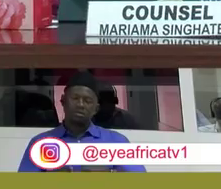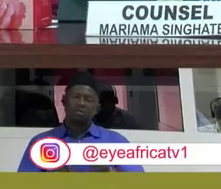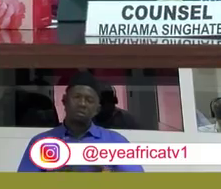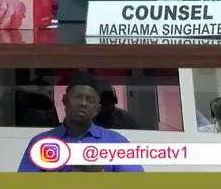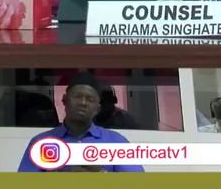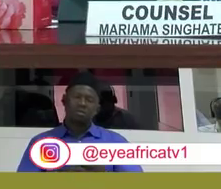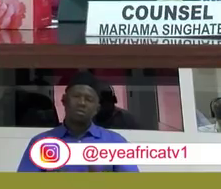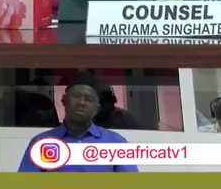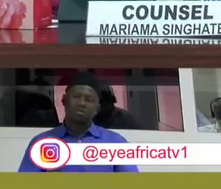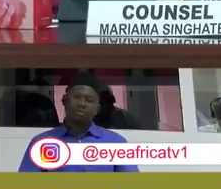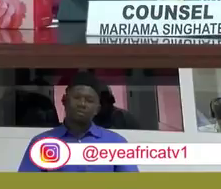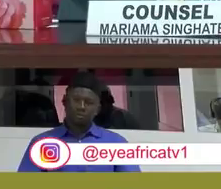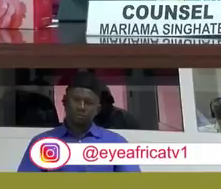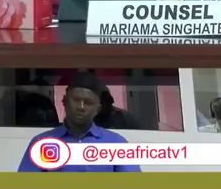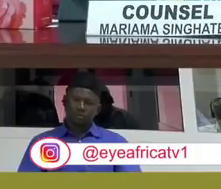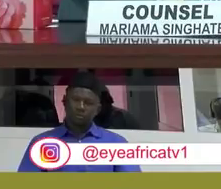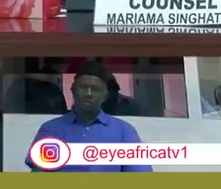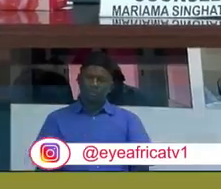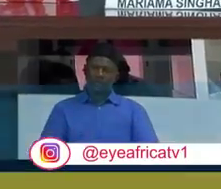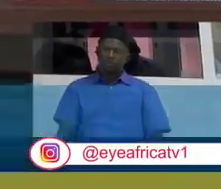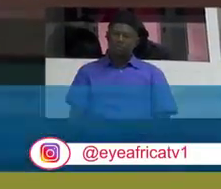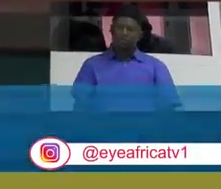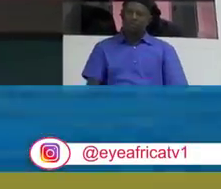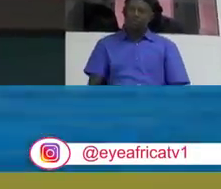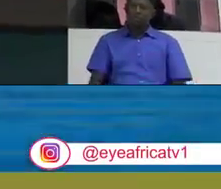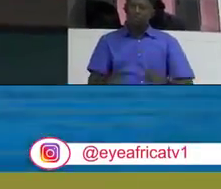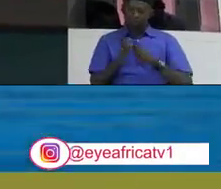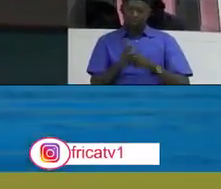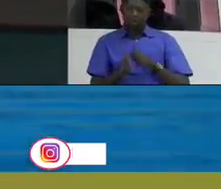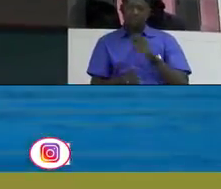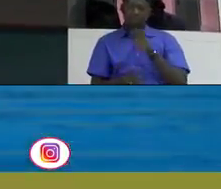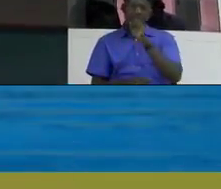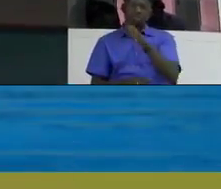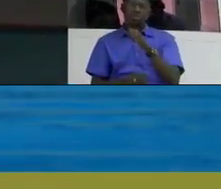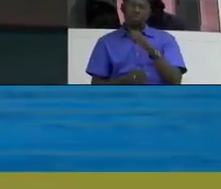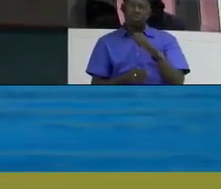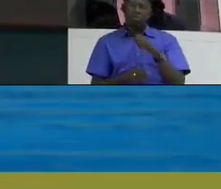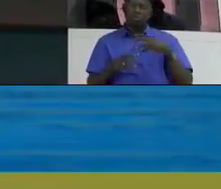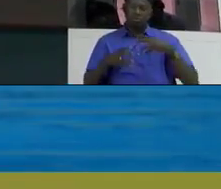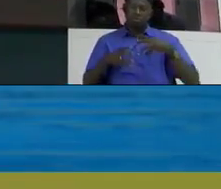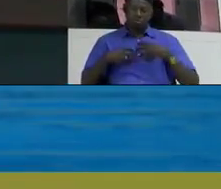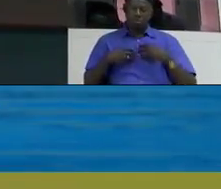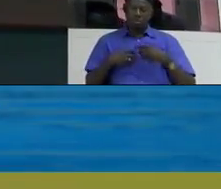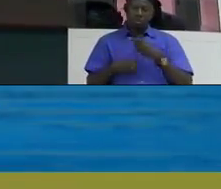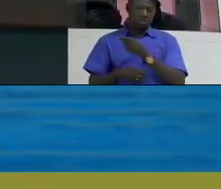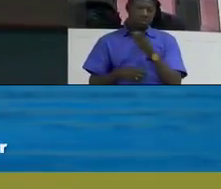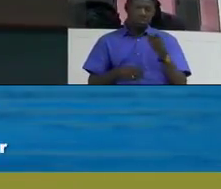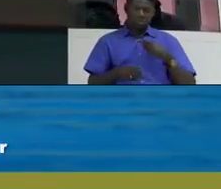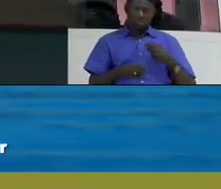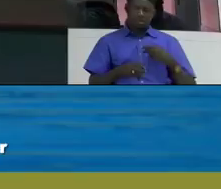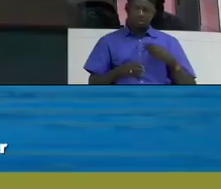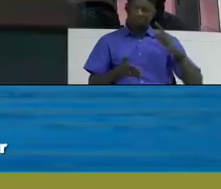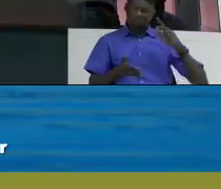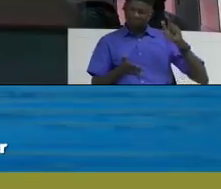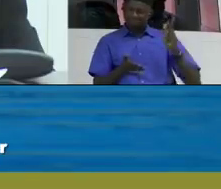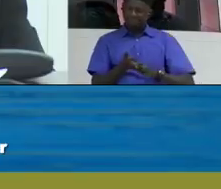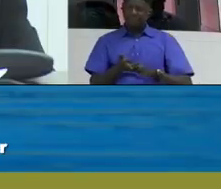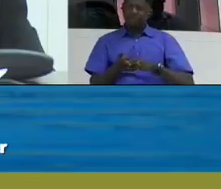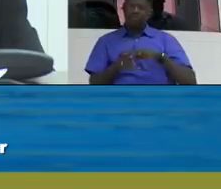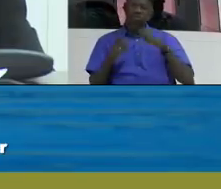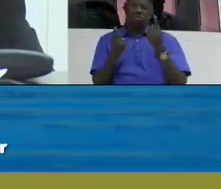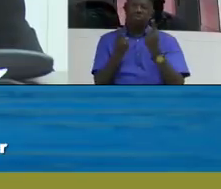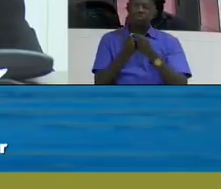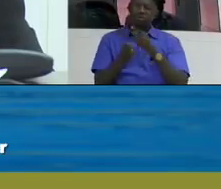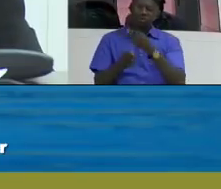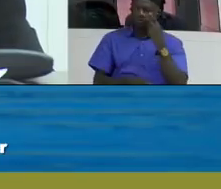a sense, your complaint is that they are endorsing what you view as an unconstitutional act. Exactly.